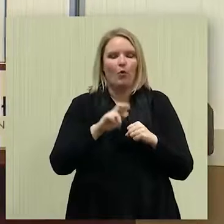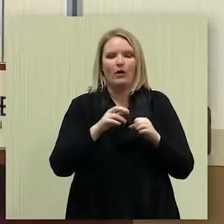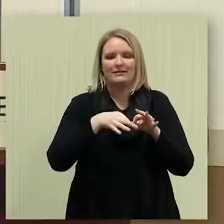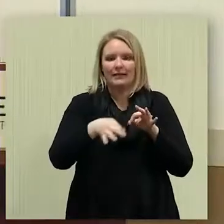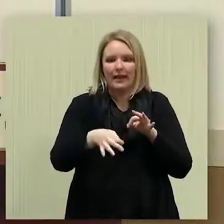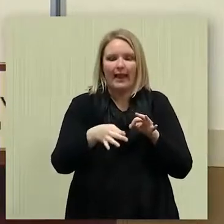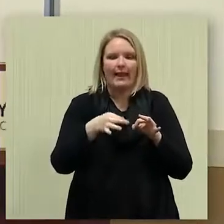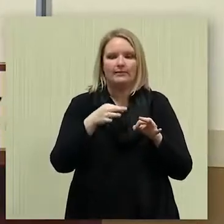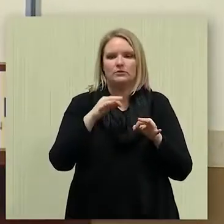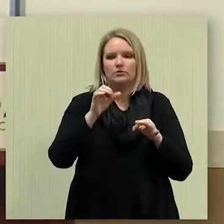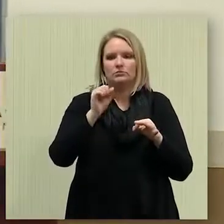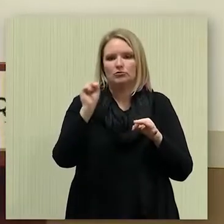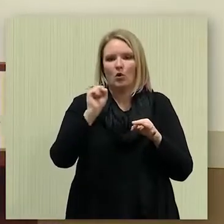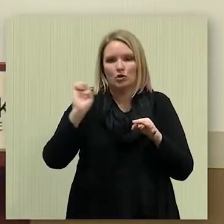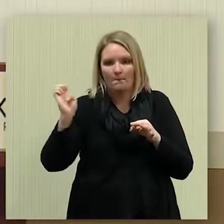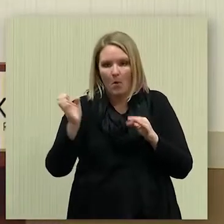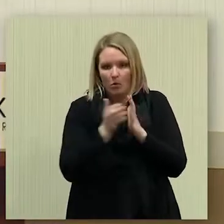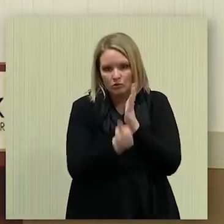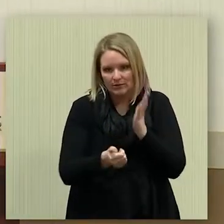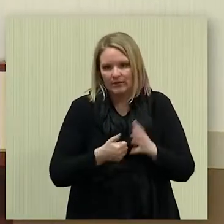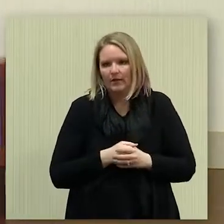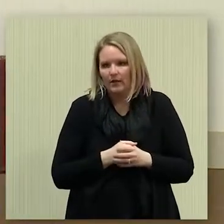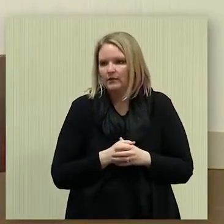in social emotional skills.